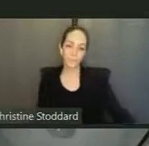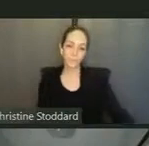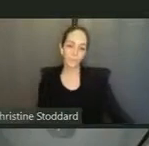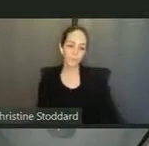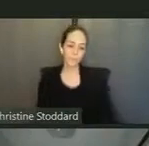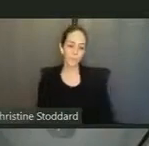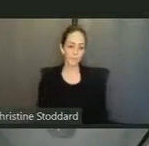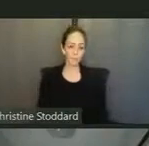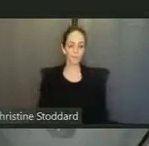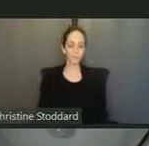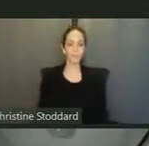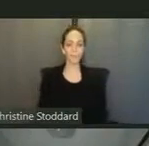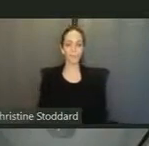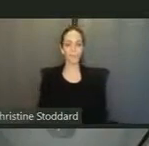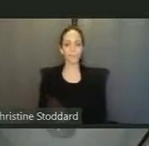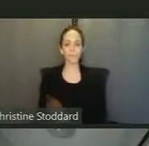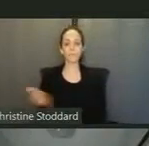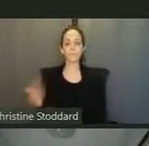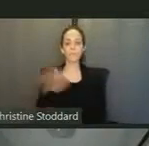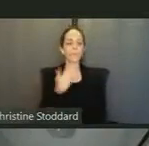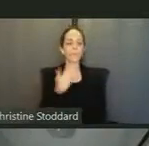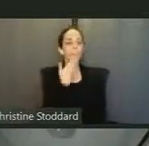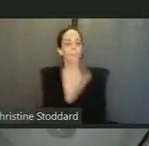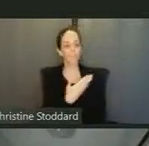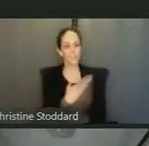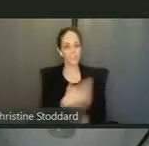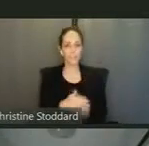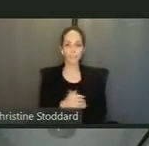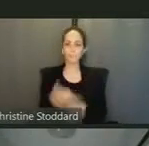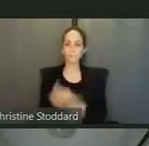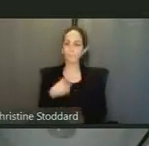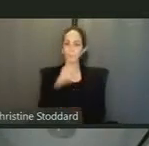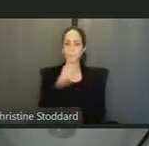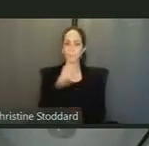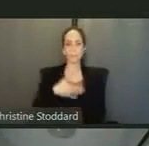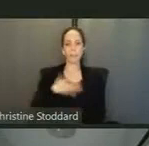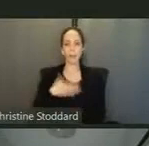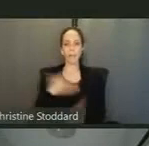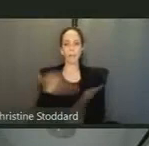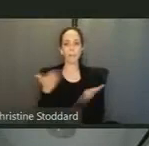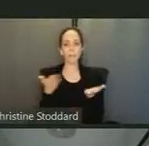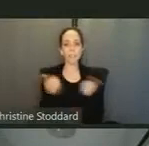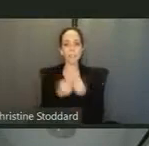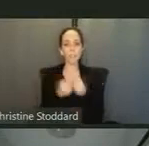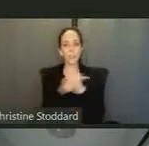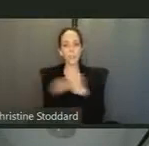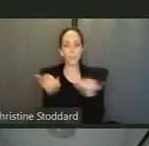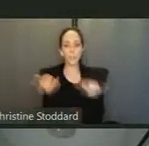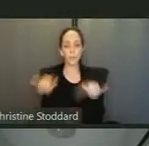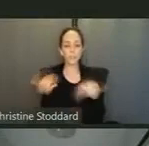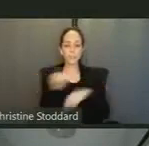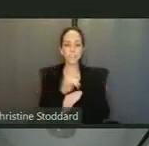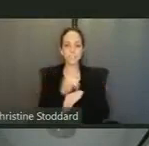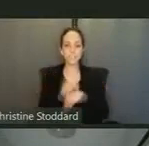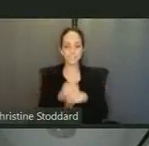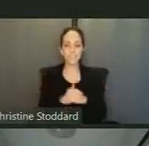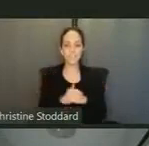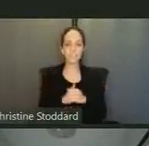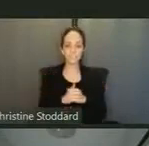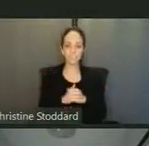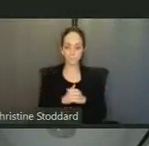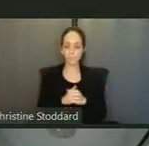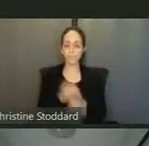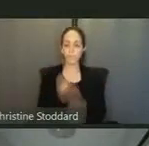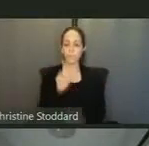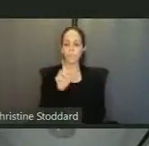Thank you, Marcus. I'm really glad to be here with each of you today. My name, as Marcus said, is Kimberly